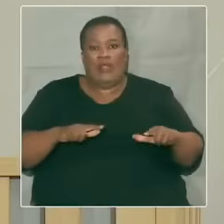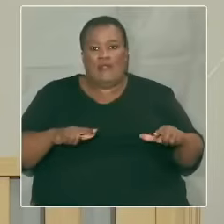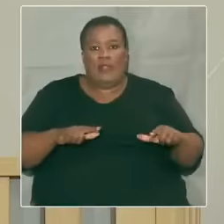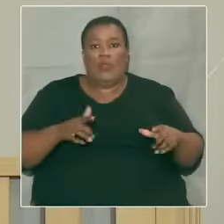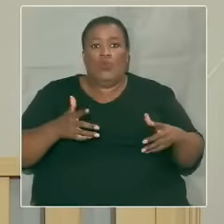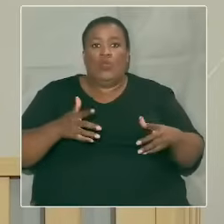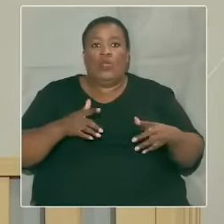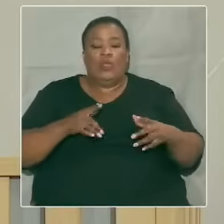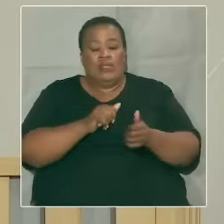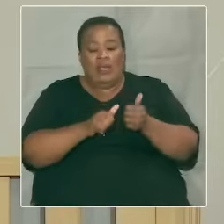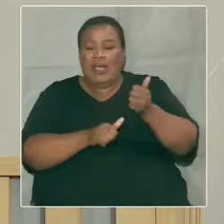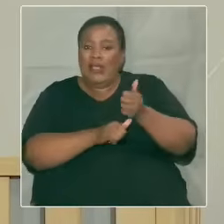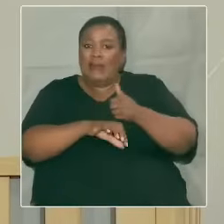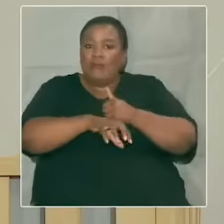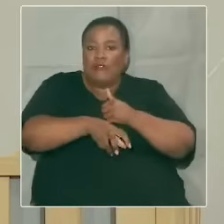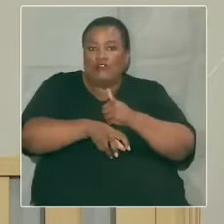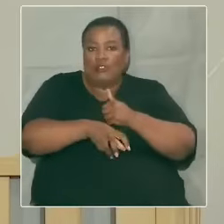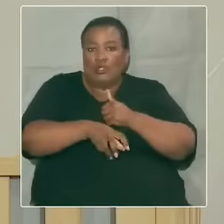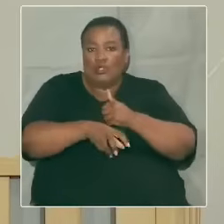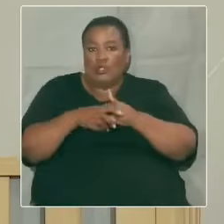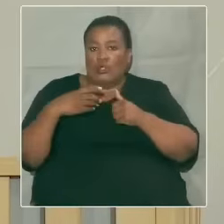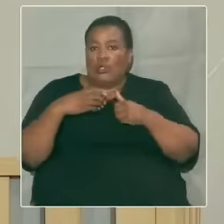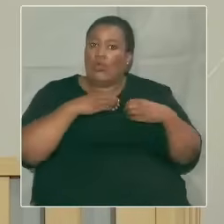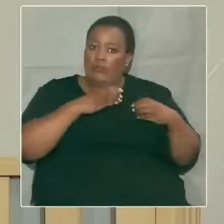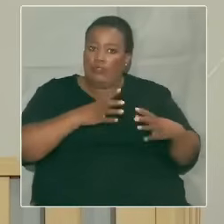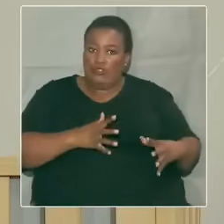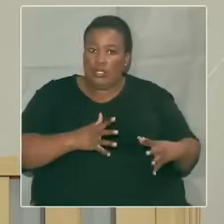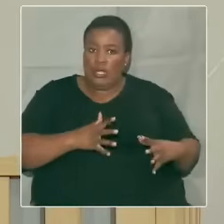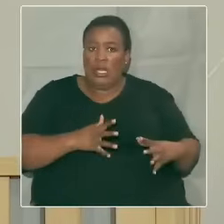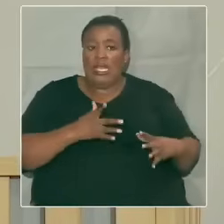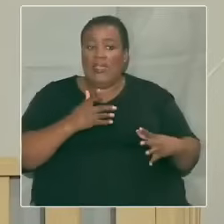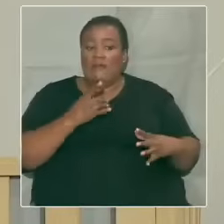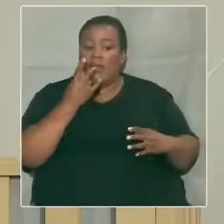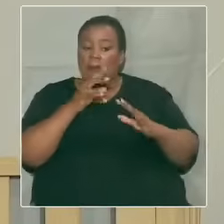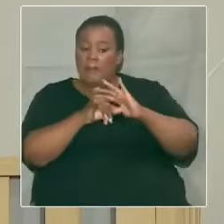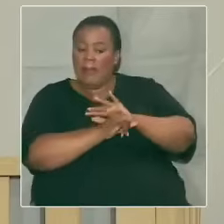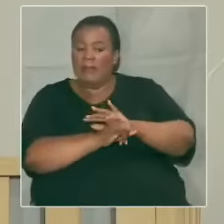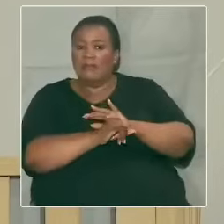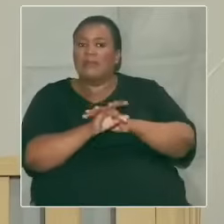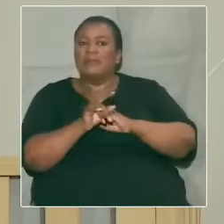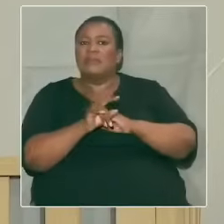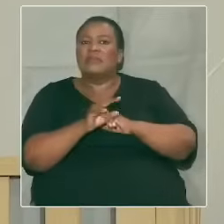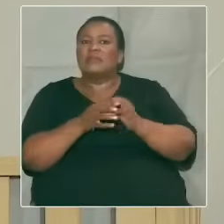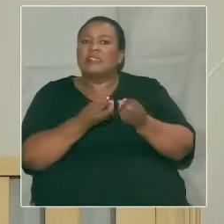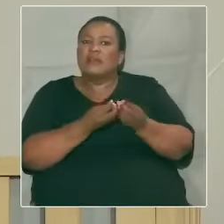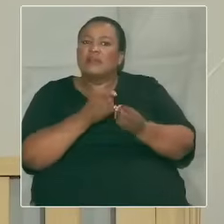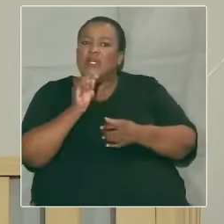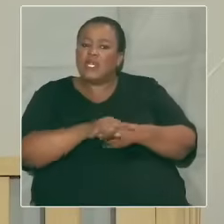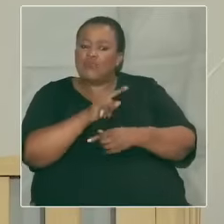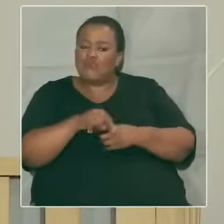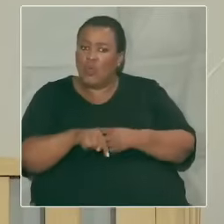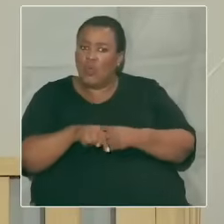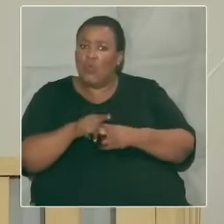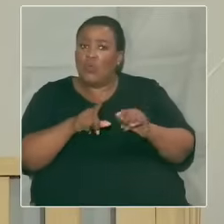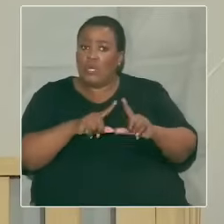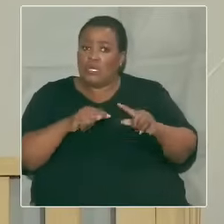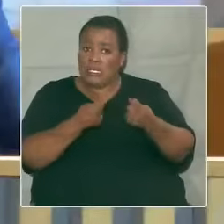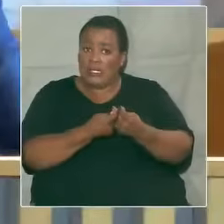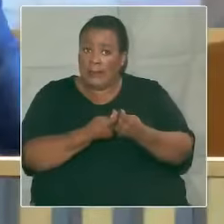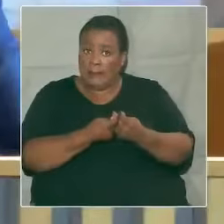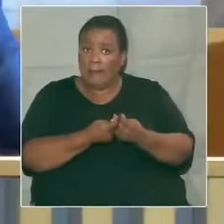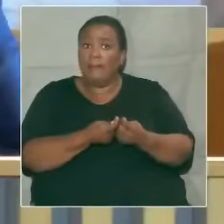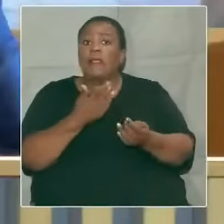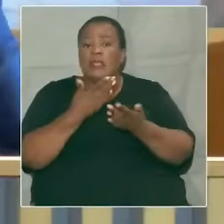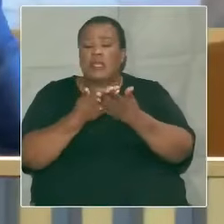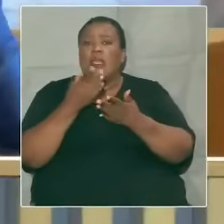provincial commissioner. If ever he found anything wrong with the task team, he could say, that task team, I think you